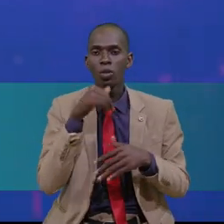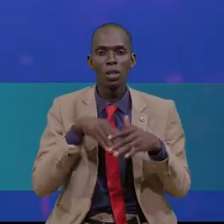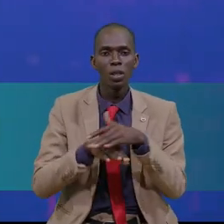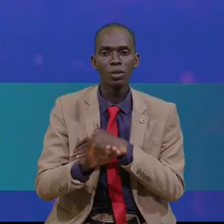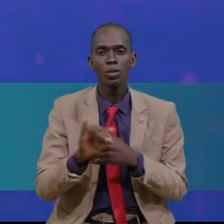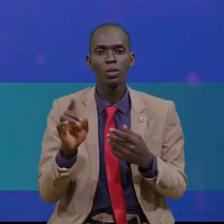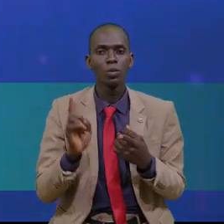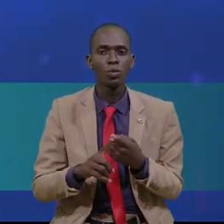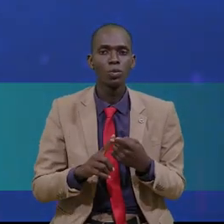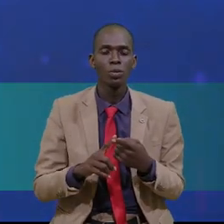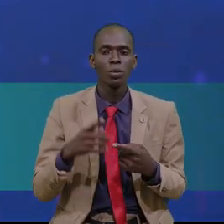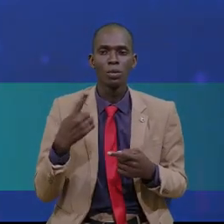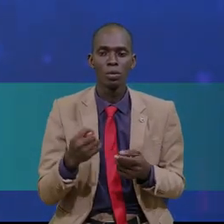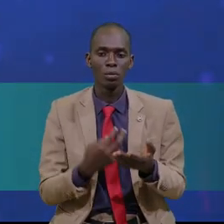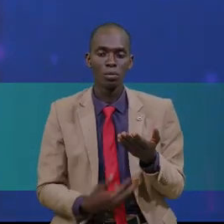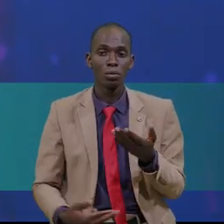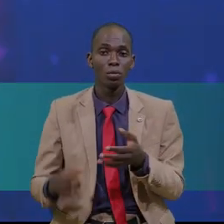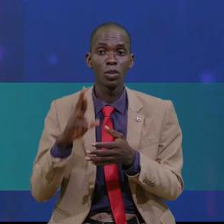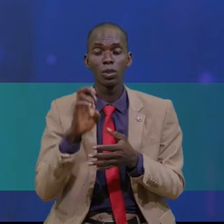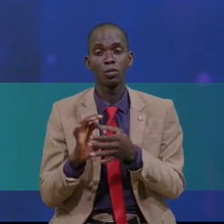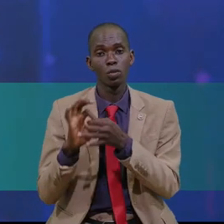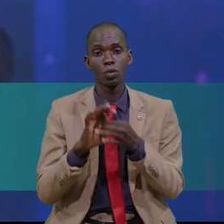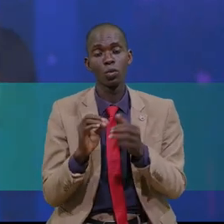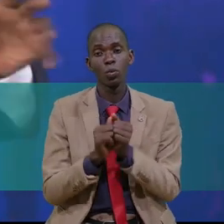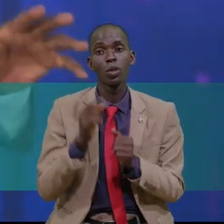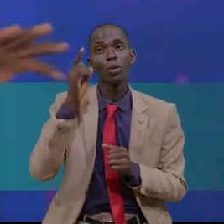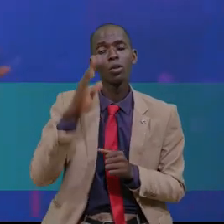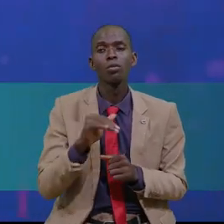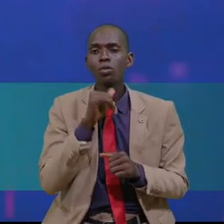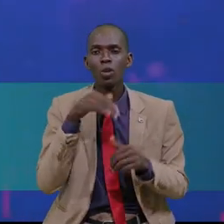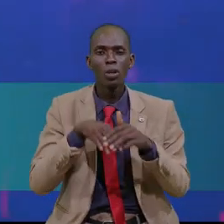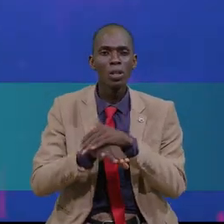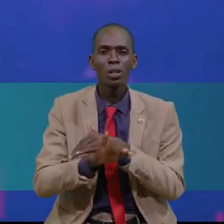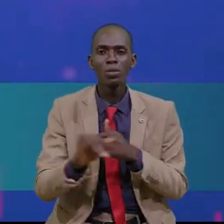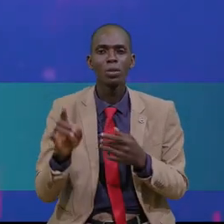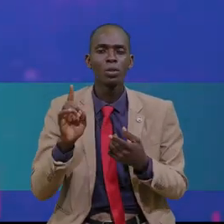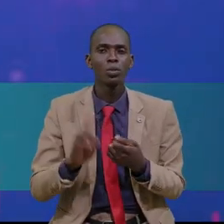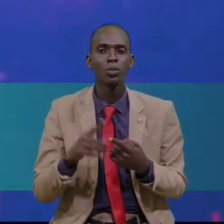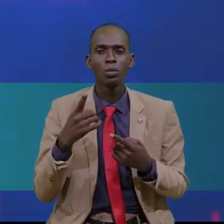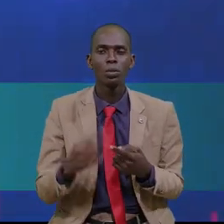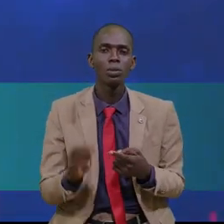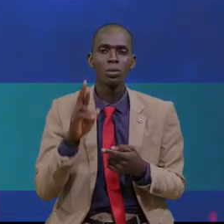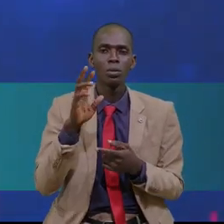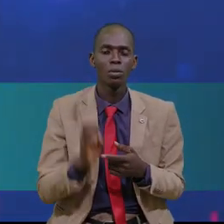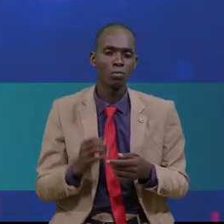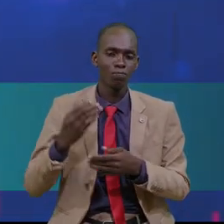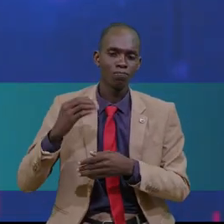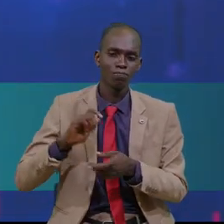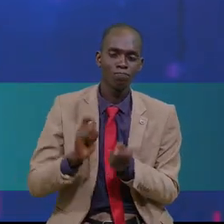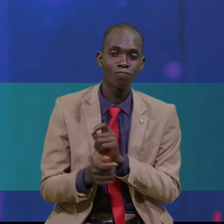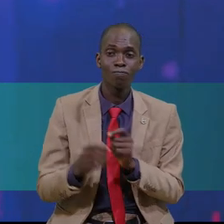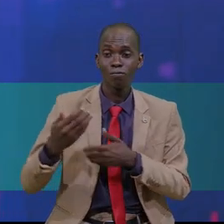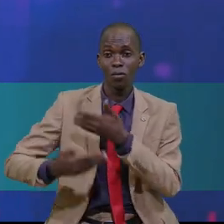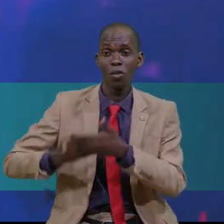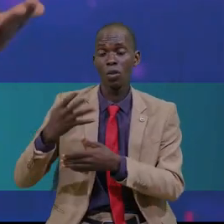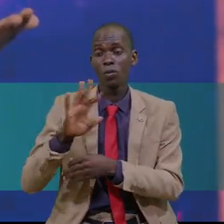into reconciliation with God, not entering into regeneration of your soul and the